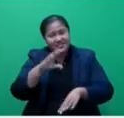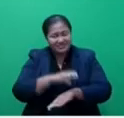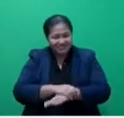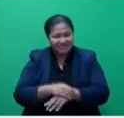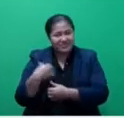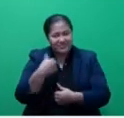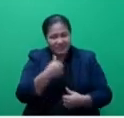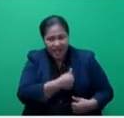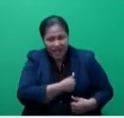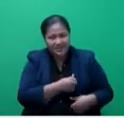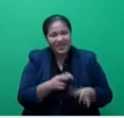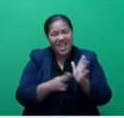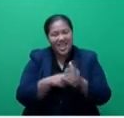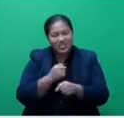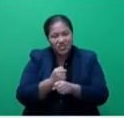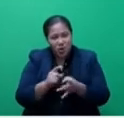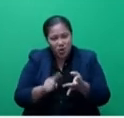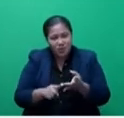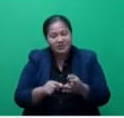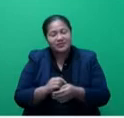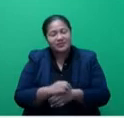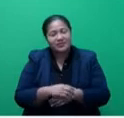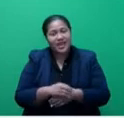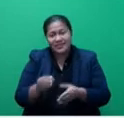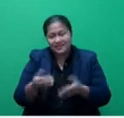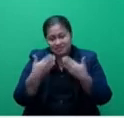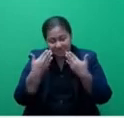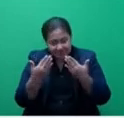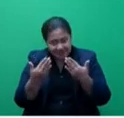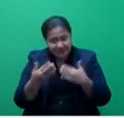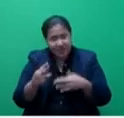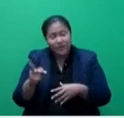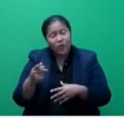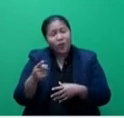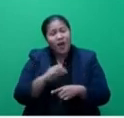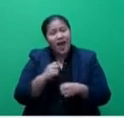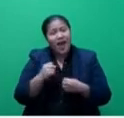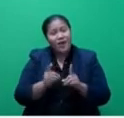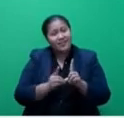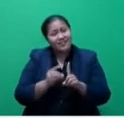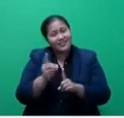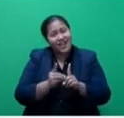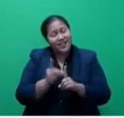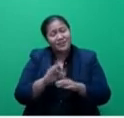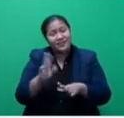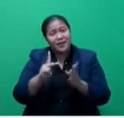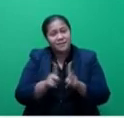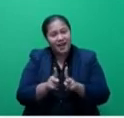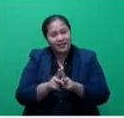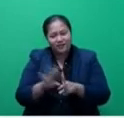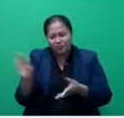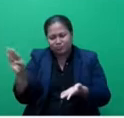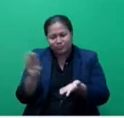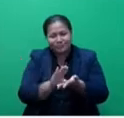Force, NGOs, and special appreciation and recognition to our development partner whose assistance and generous donation enable